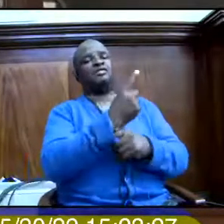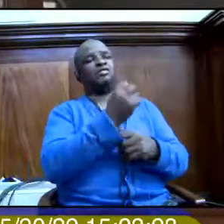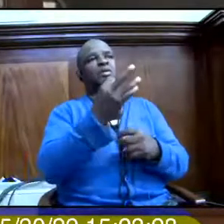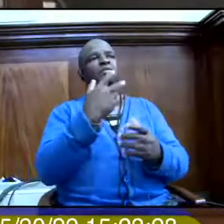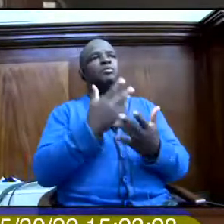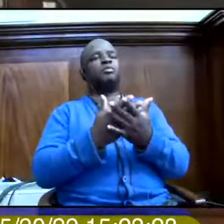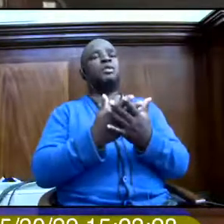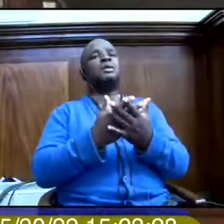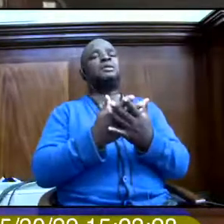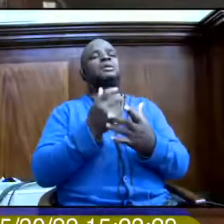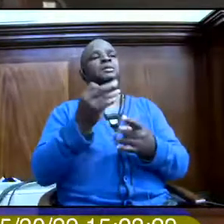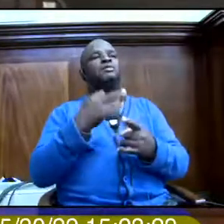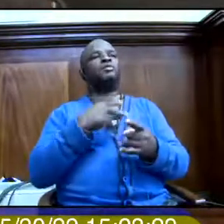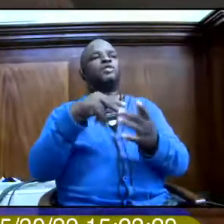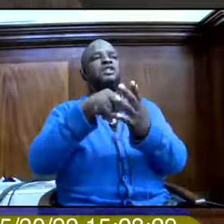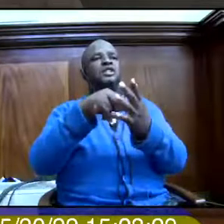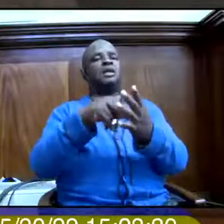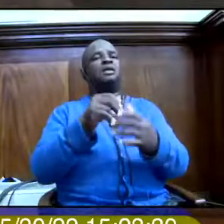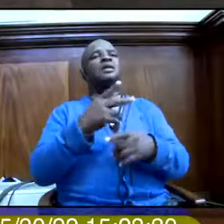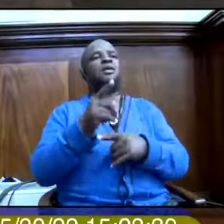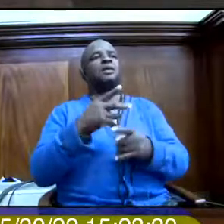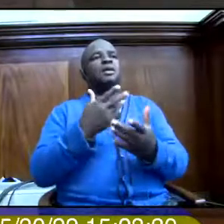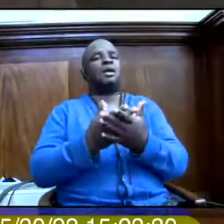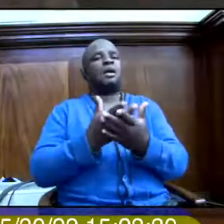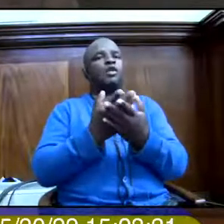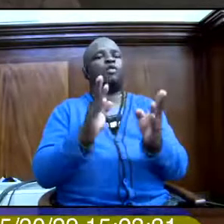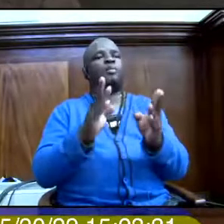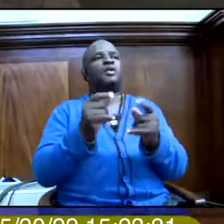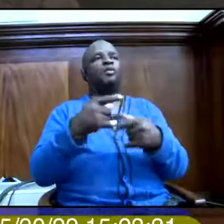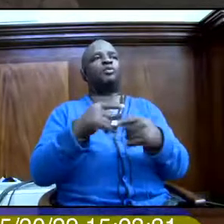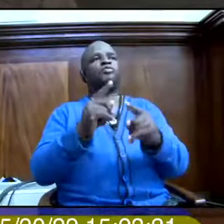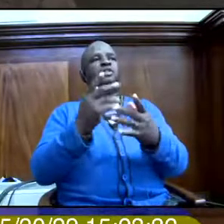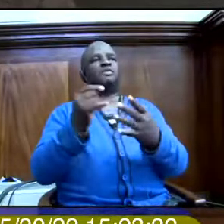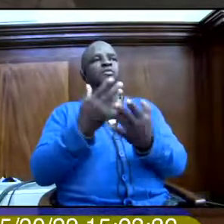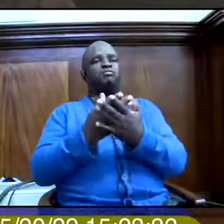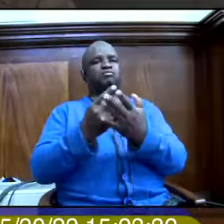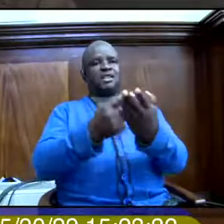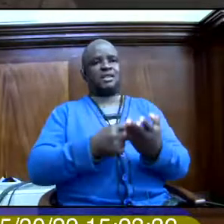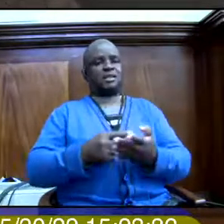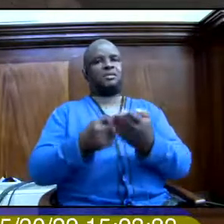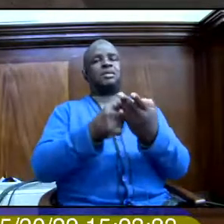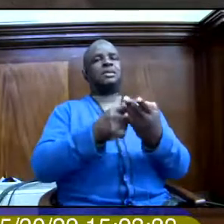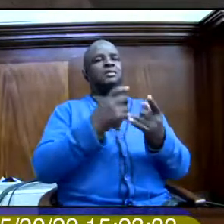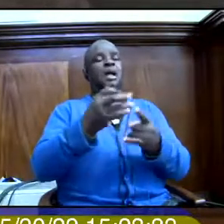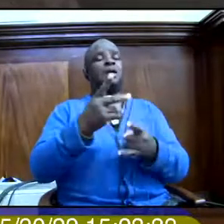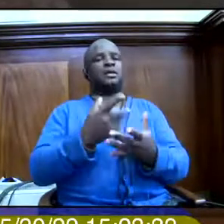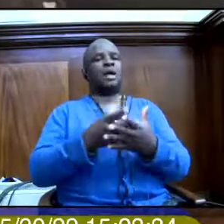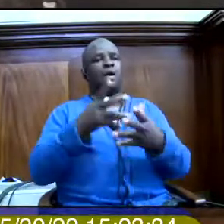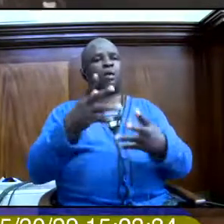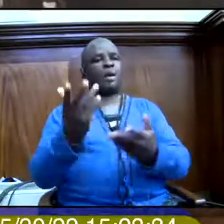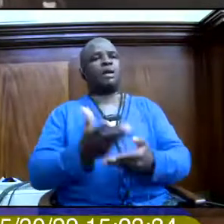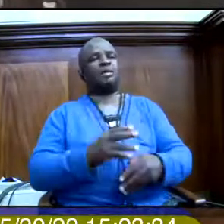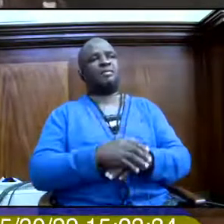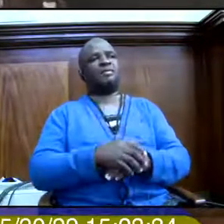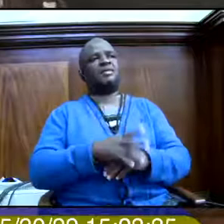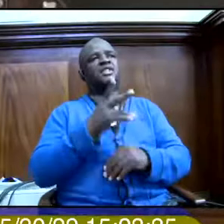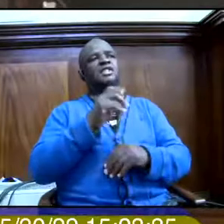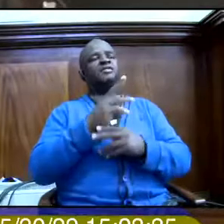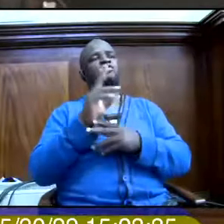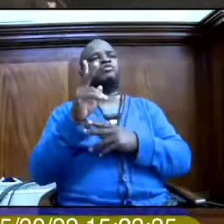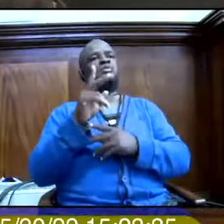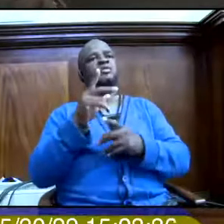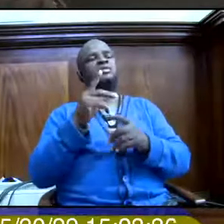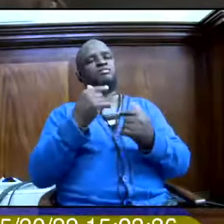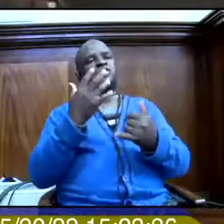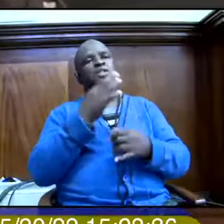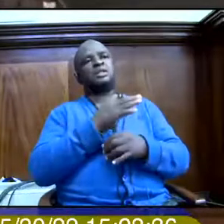provide an opening for such a discussion and it must be grasped with both ends softly demands not